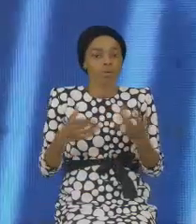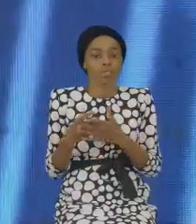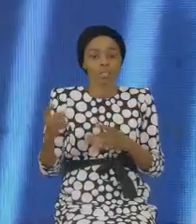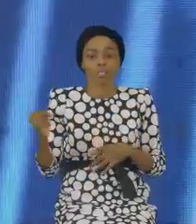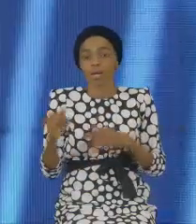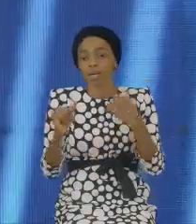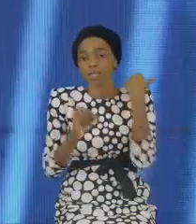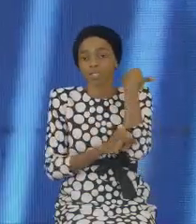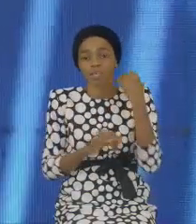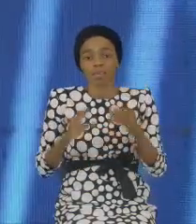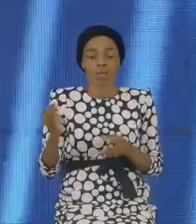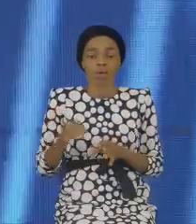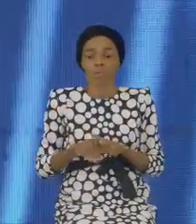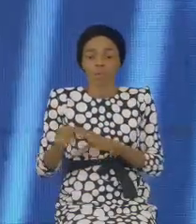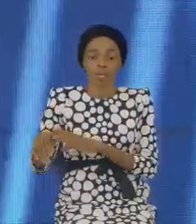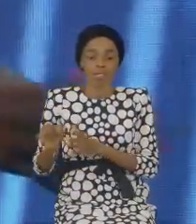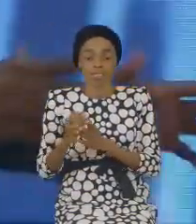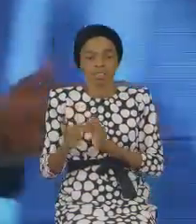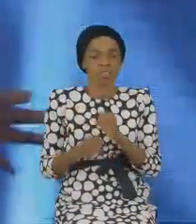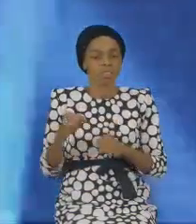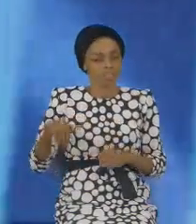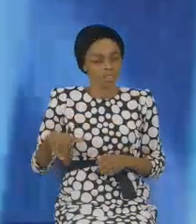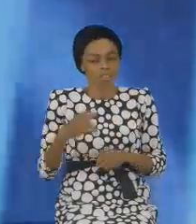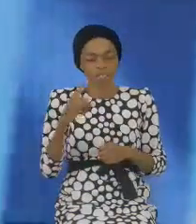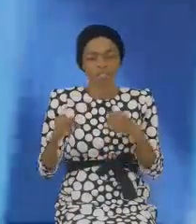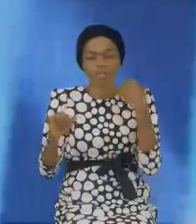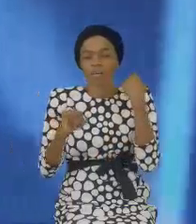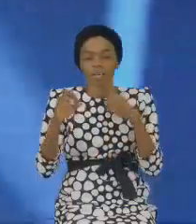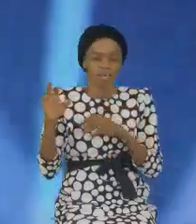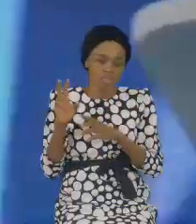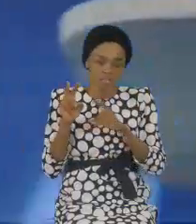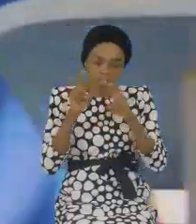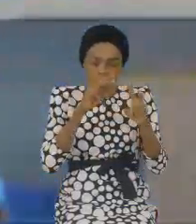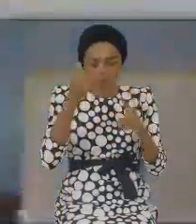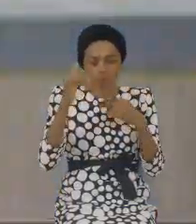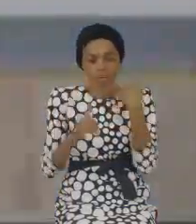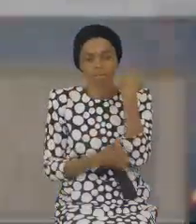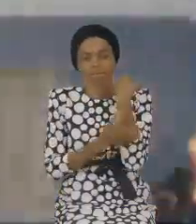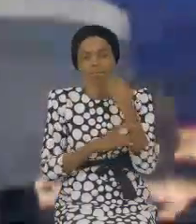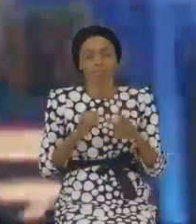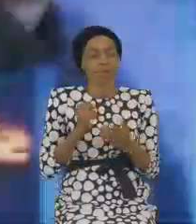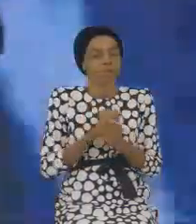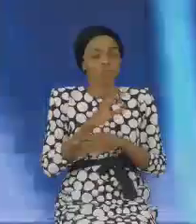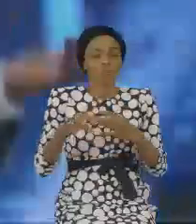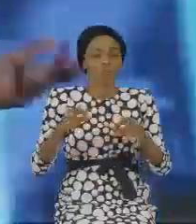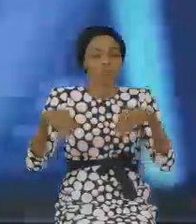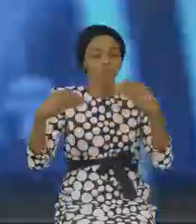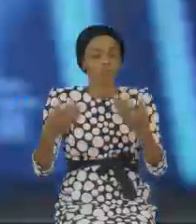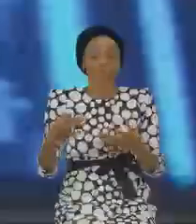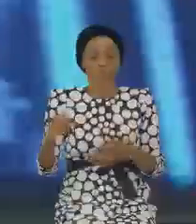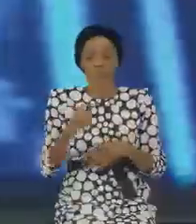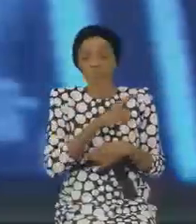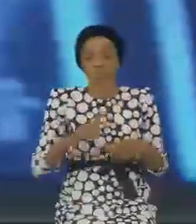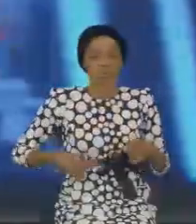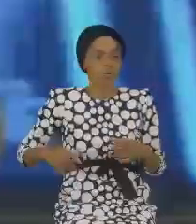hundredfold, and yet they seek a country. We've got the blessings of the Lord, the provision of the Lord, and they seek a country.